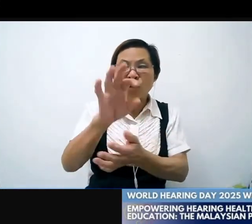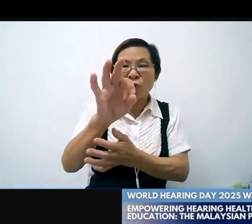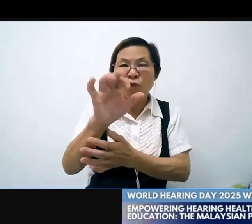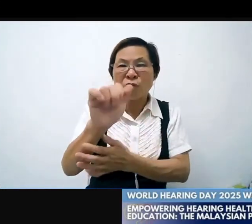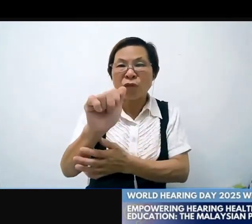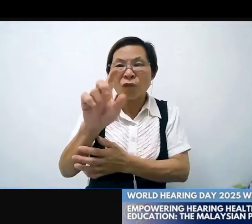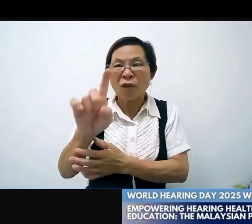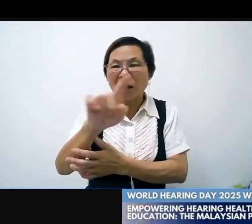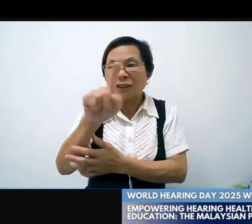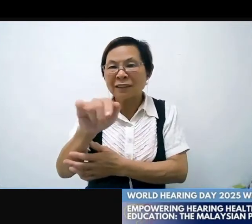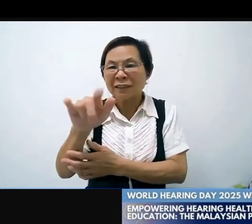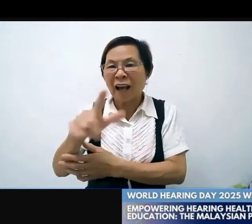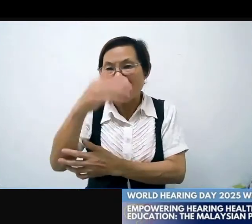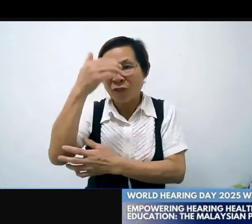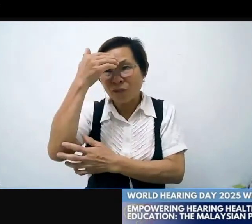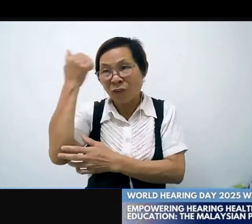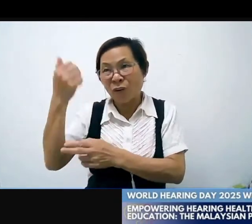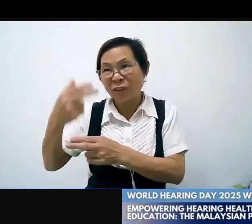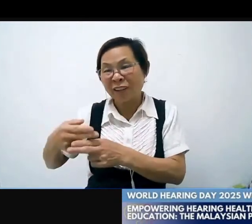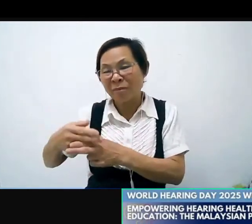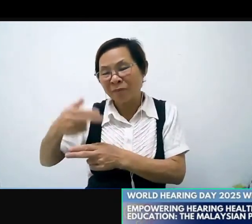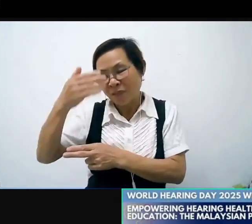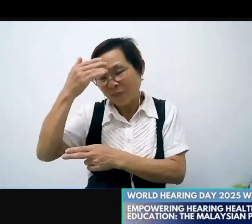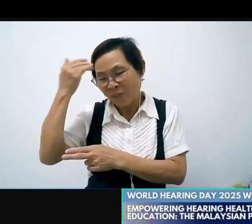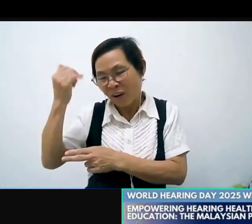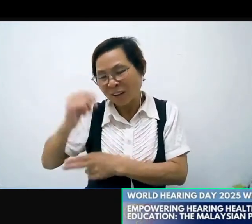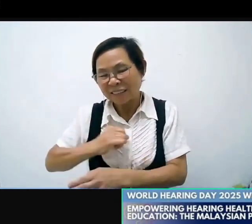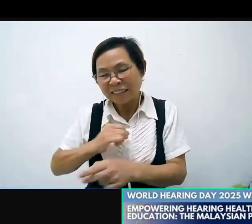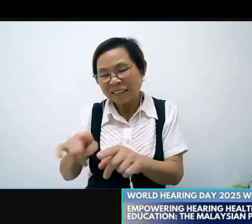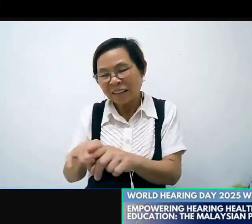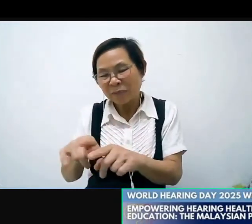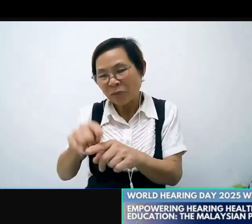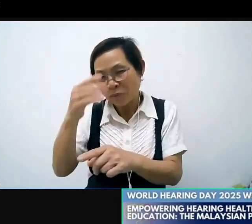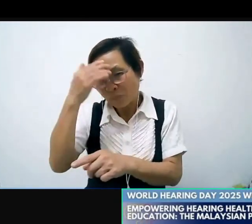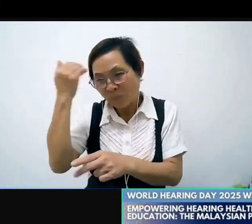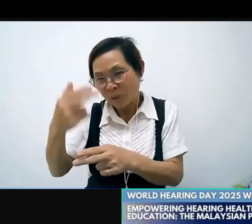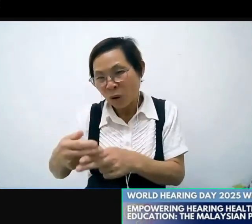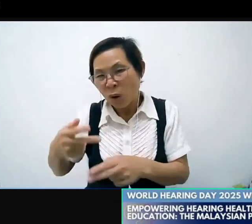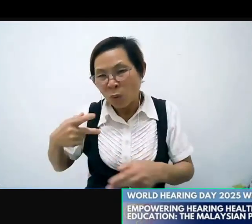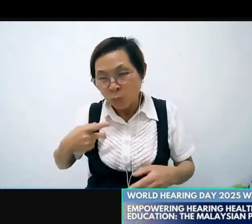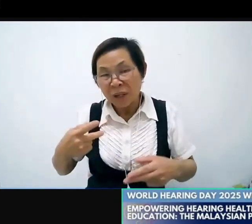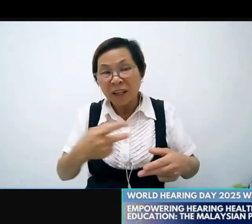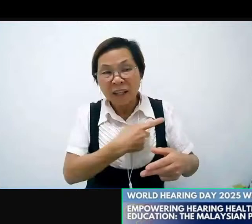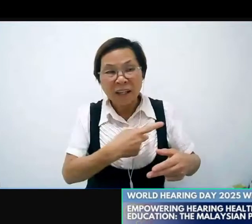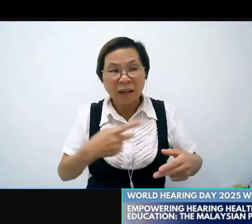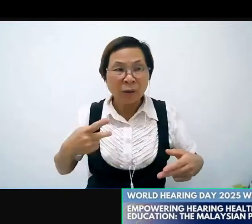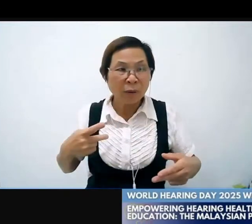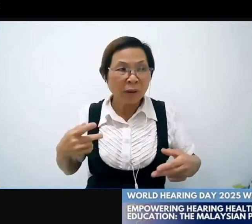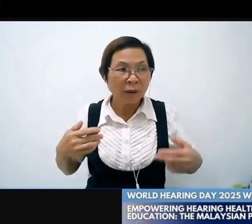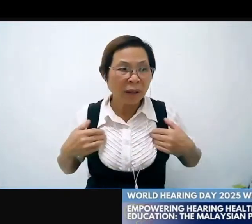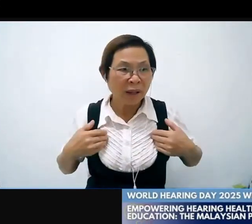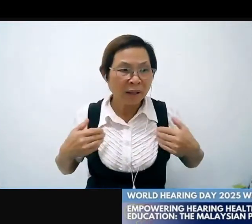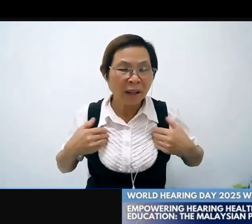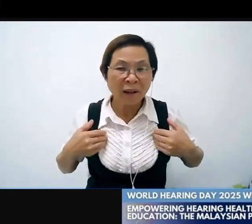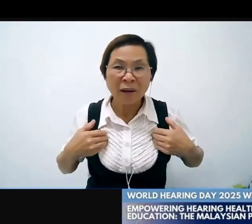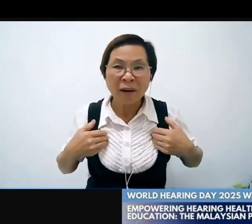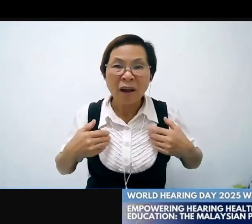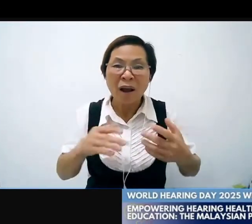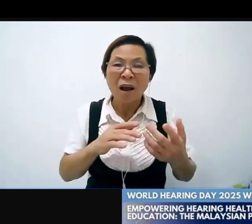is it? I forgot about name. We can have something that we can Like a clip. connect